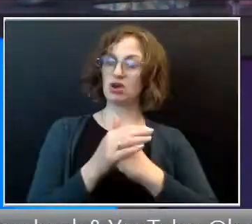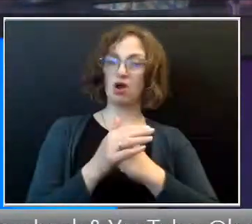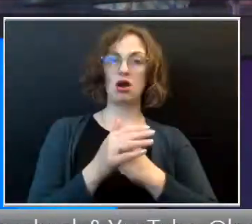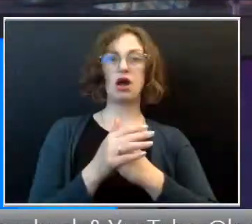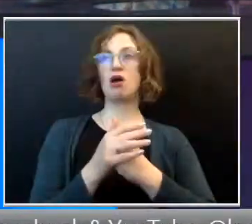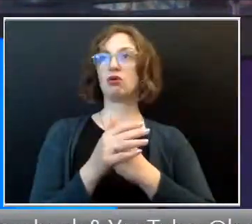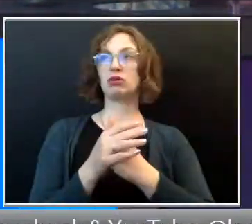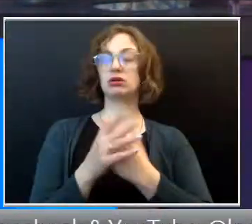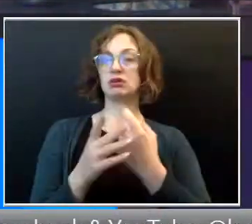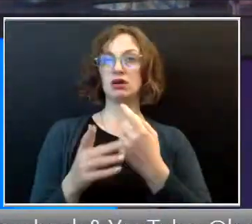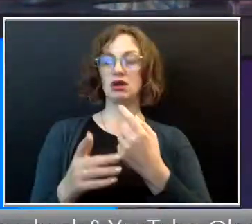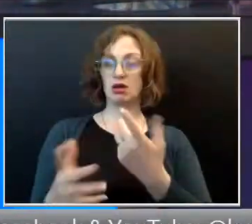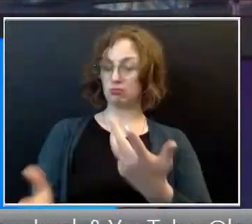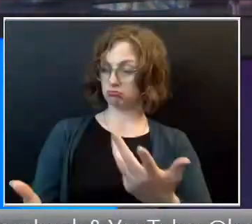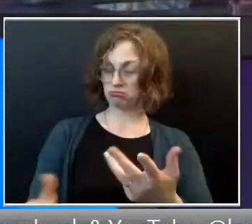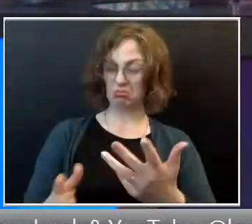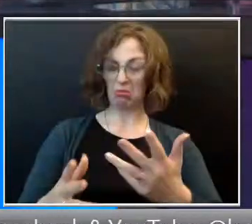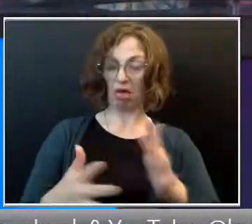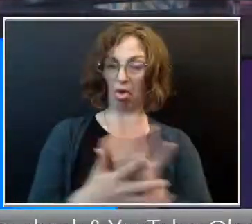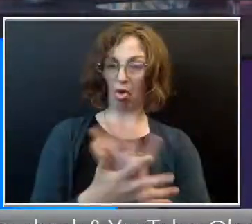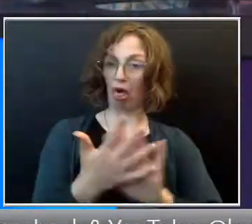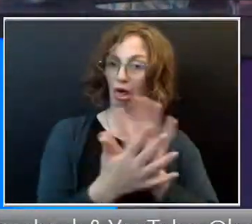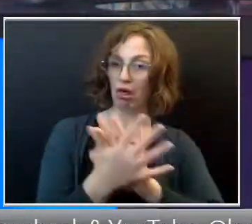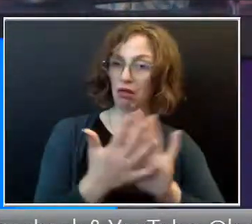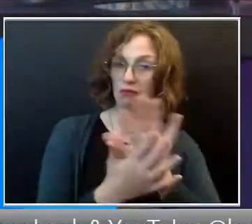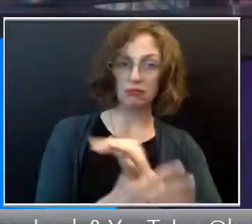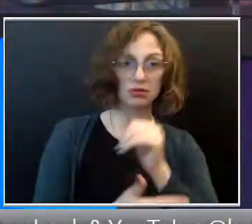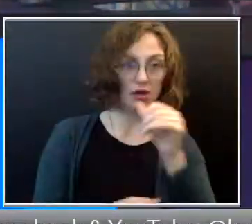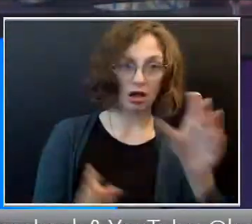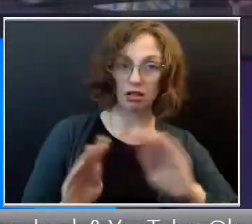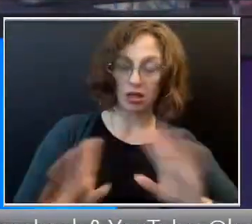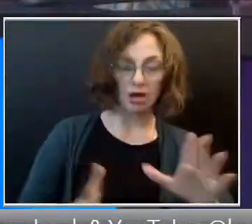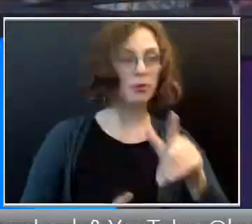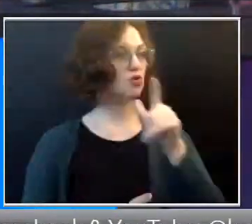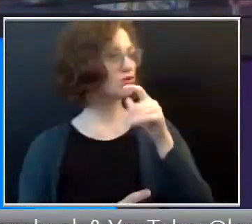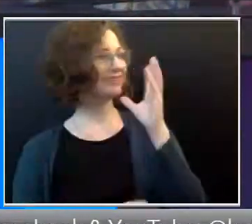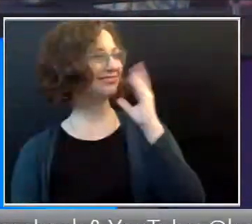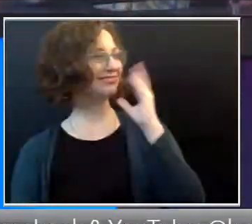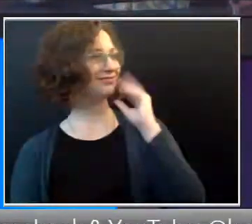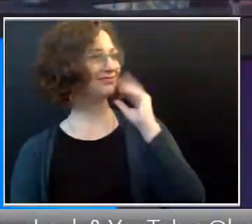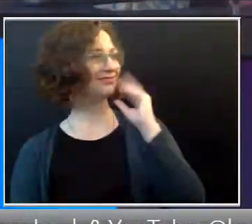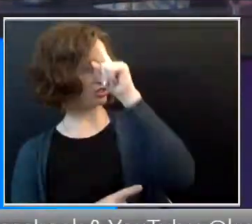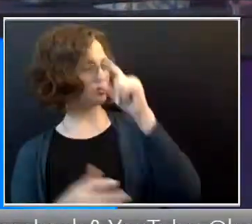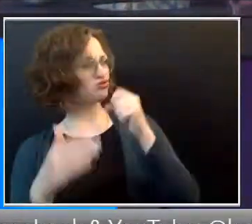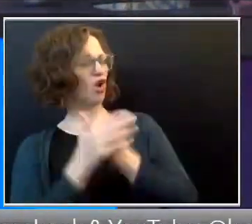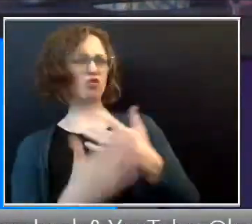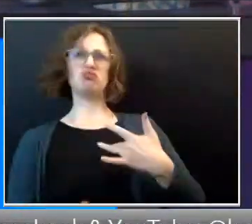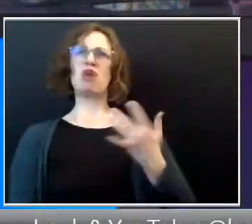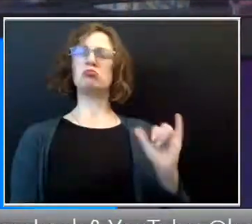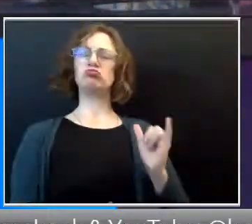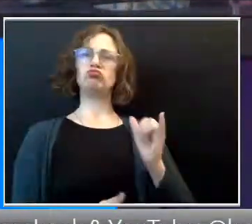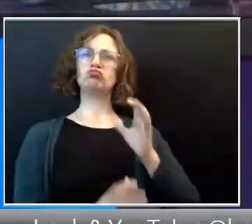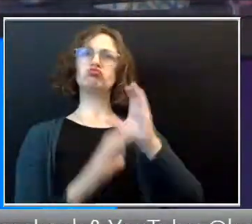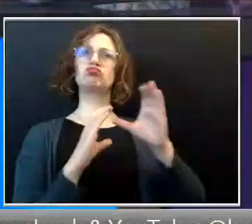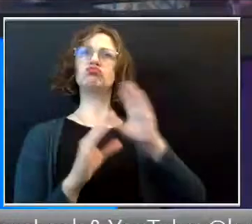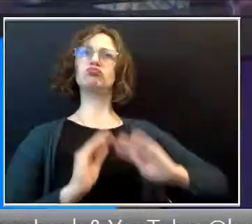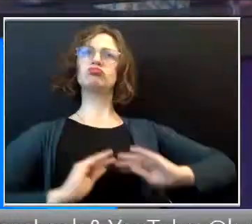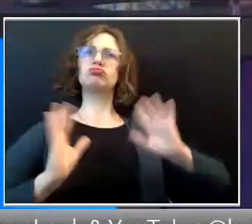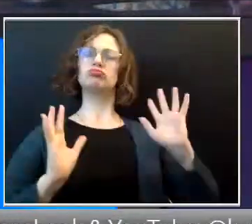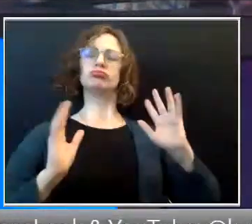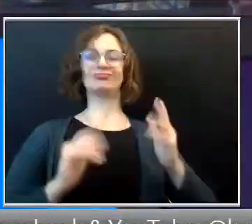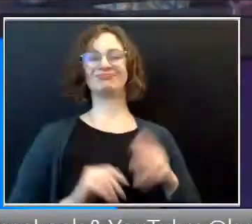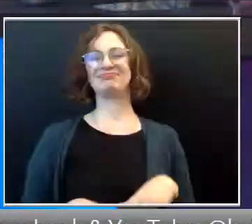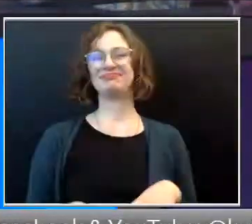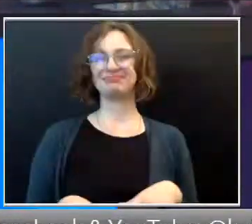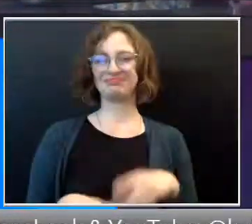the stroke felt like they were saying real words. Yeah. We have some really good community questions. Jean Reardon, one of our